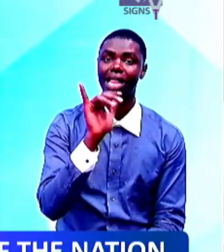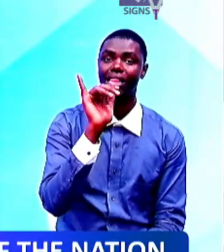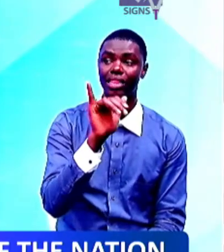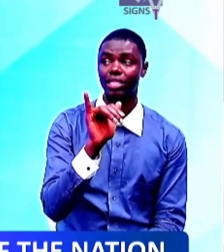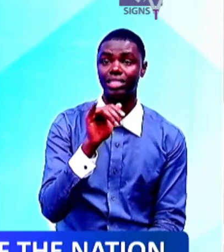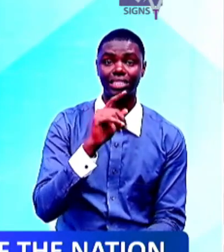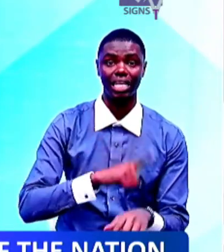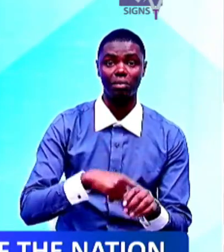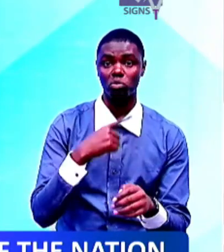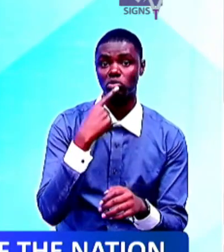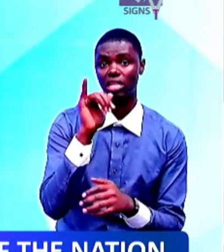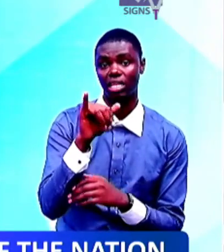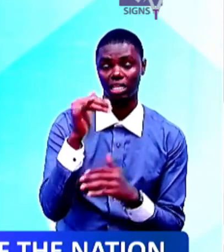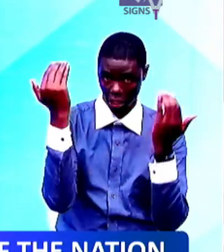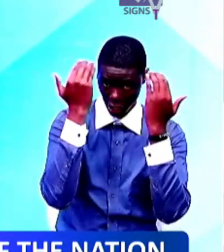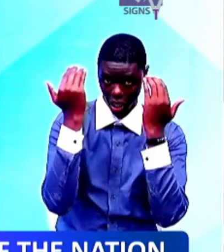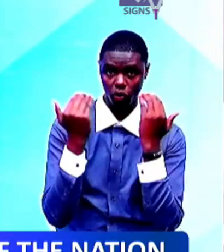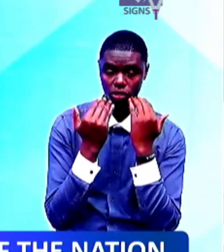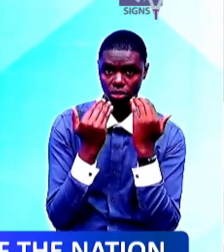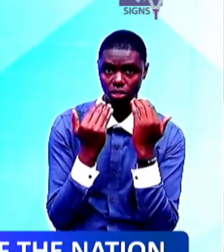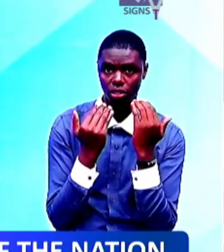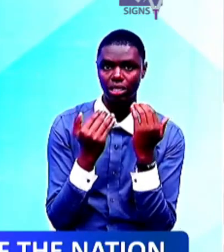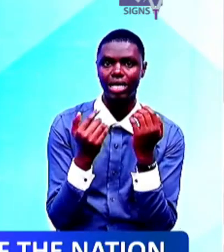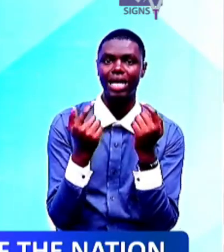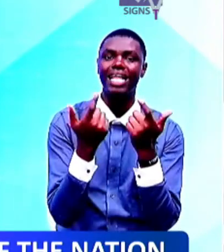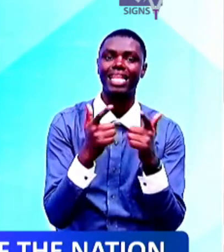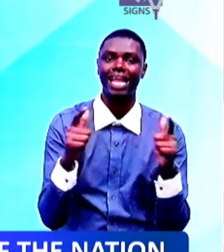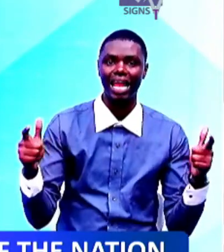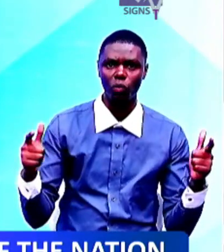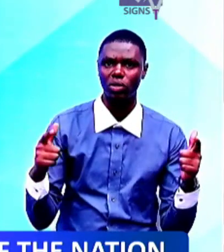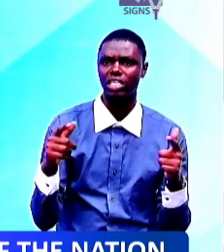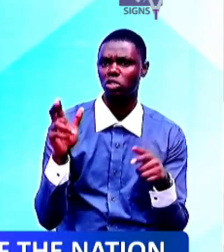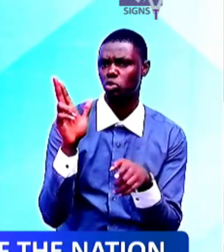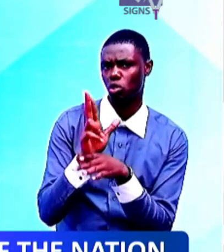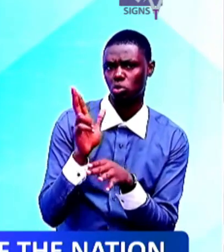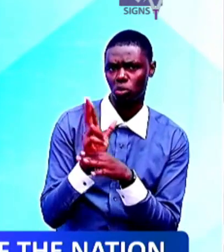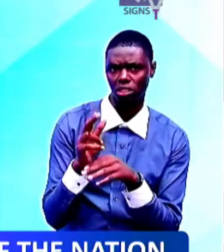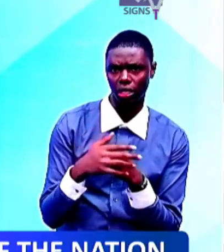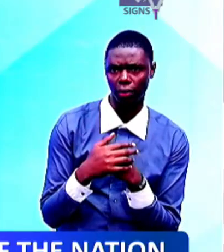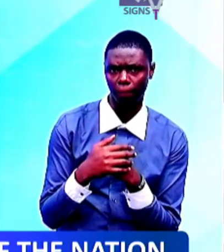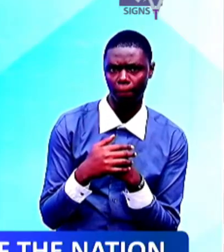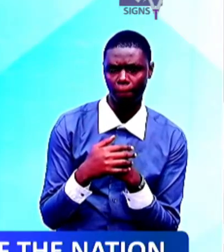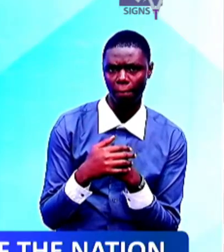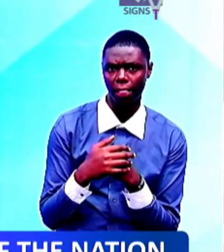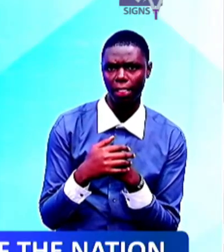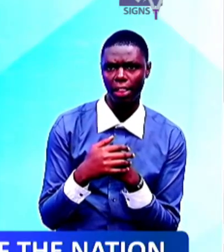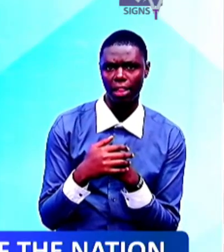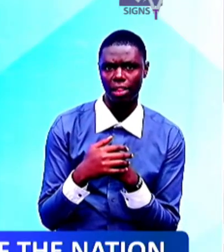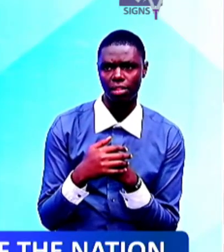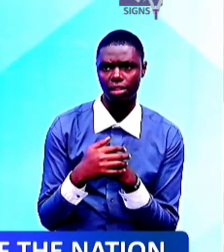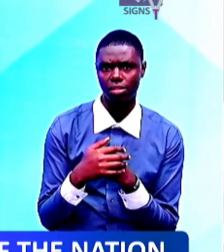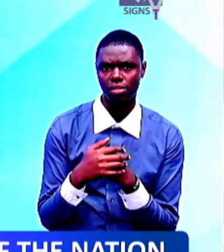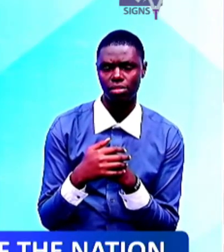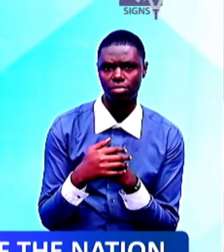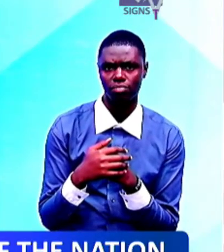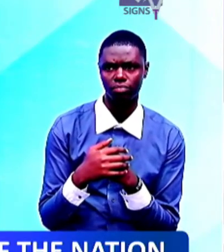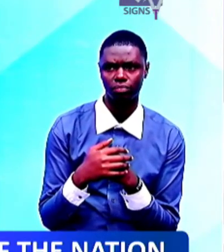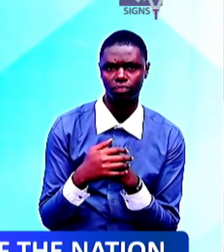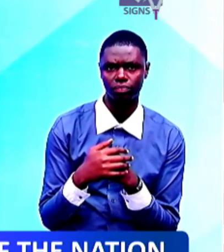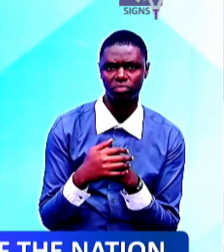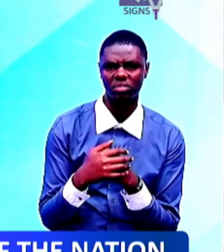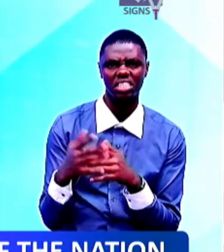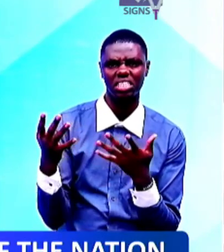and when you say that the court would have, because the language and tone that you are using is sounding as if that